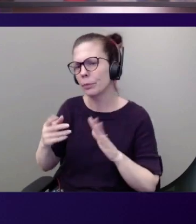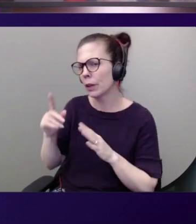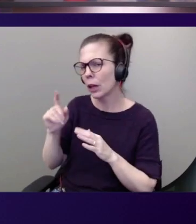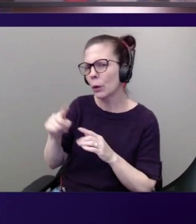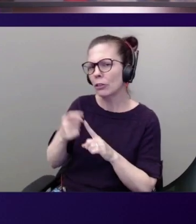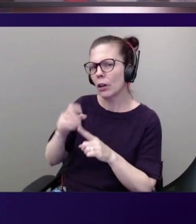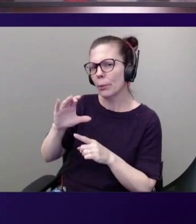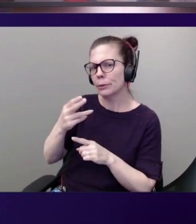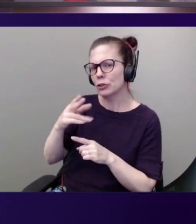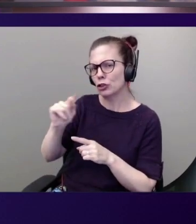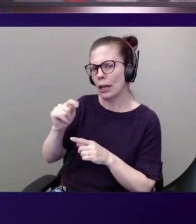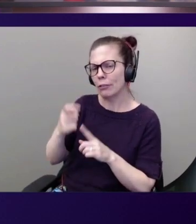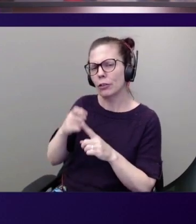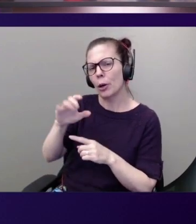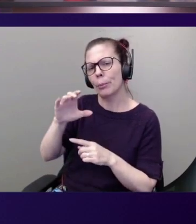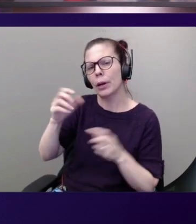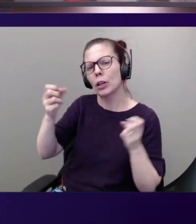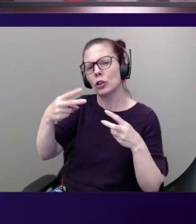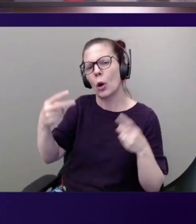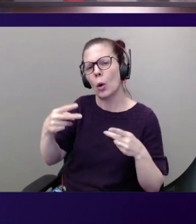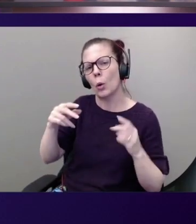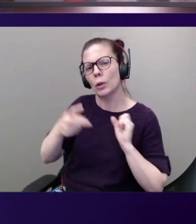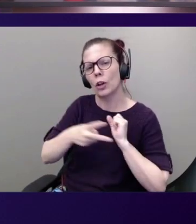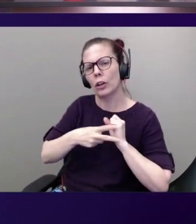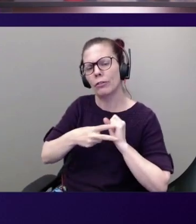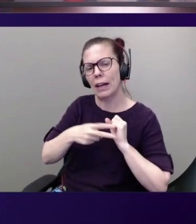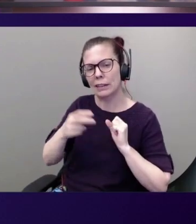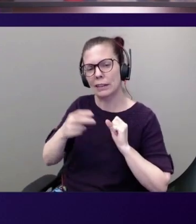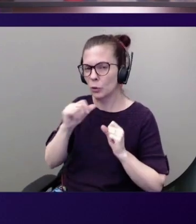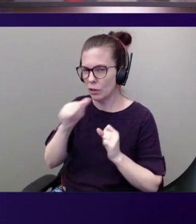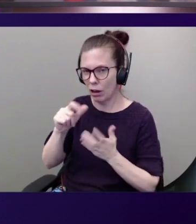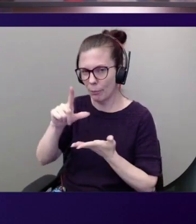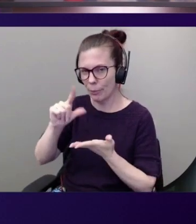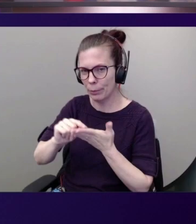code artifact too. Instead of publishing to public,